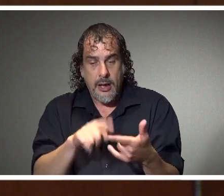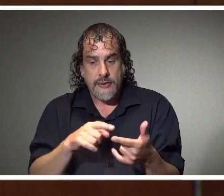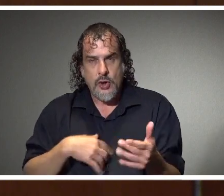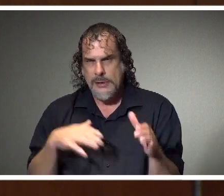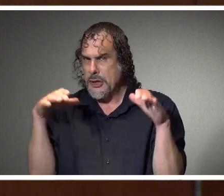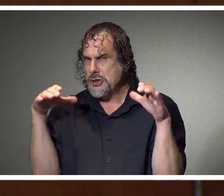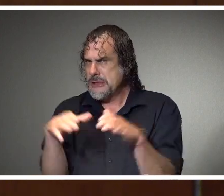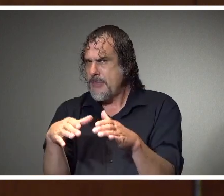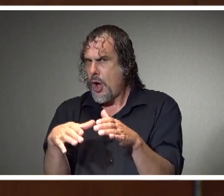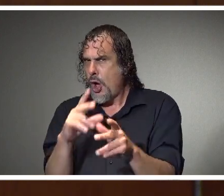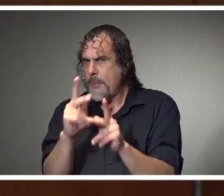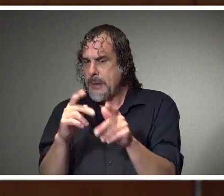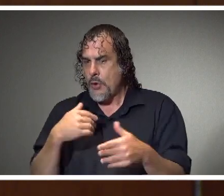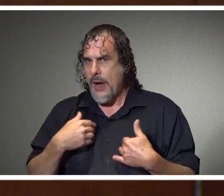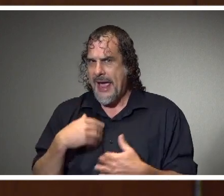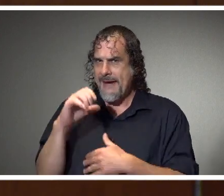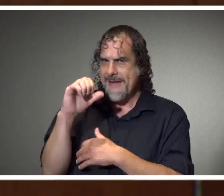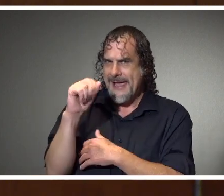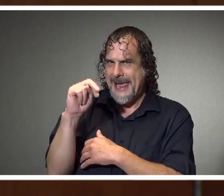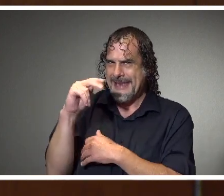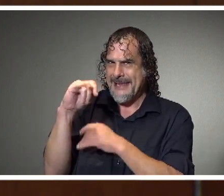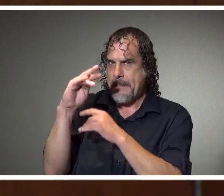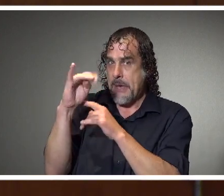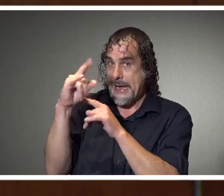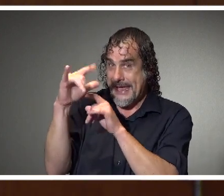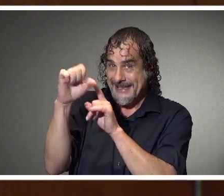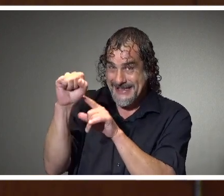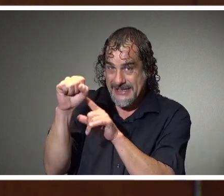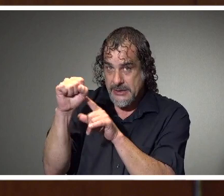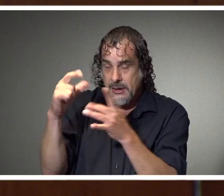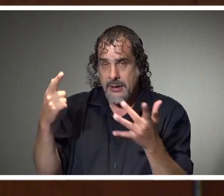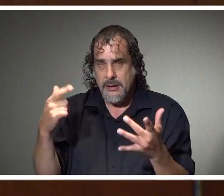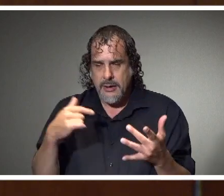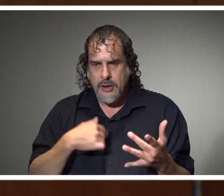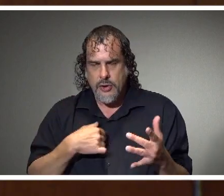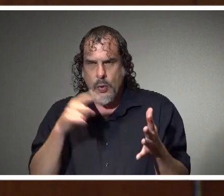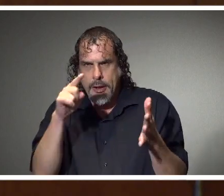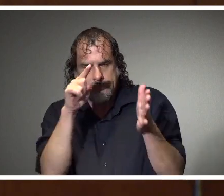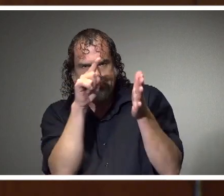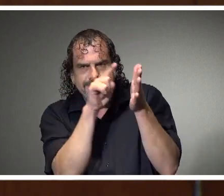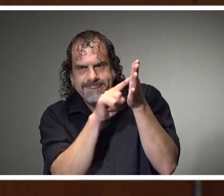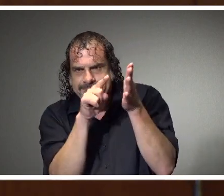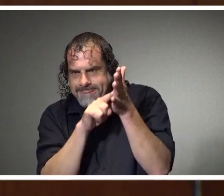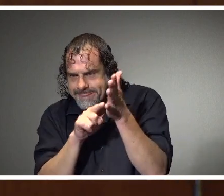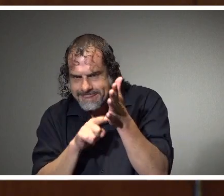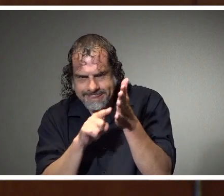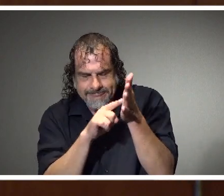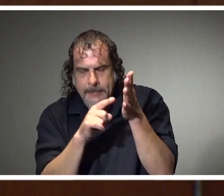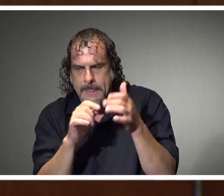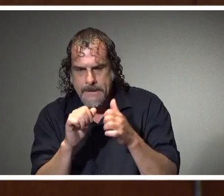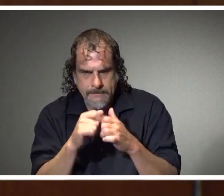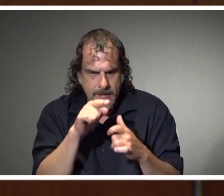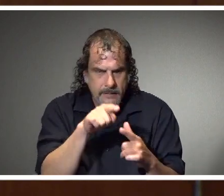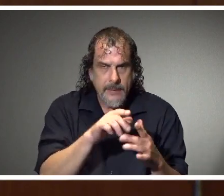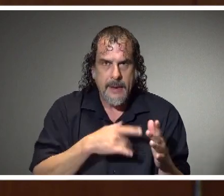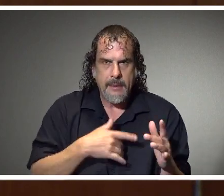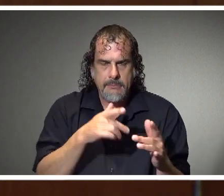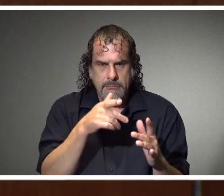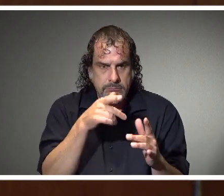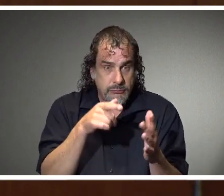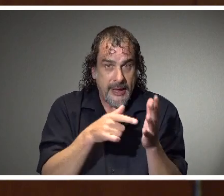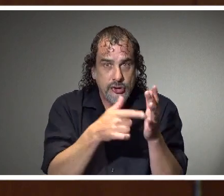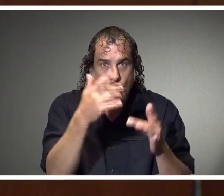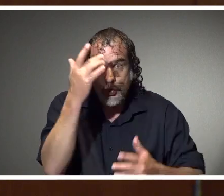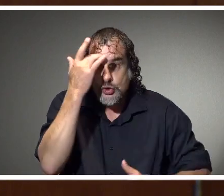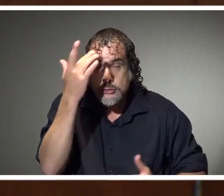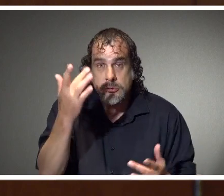that type. Now, how does that go into the case count? We have an investigation that we go back and look and see, did the person have symptoms of